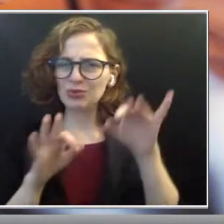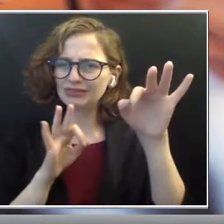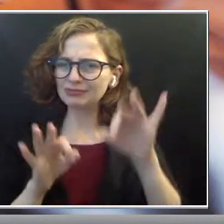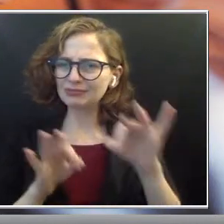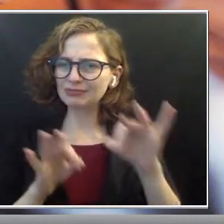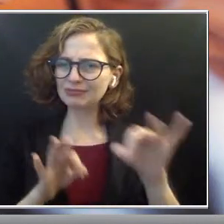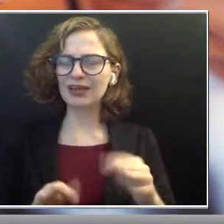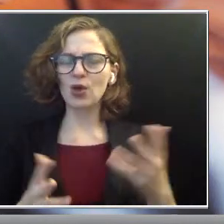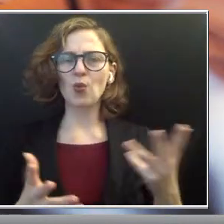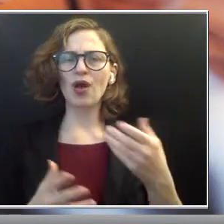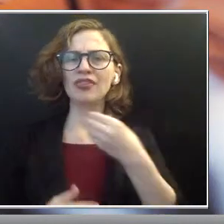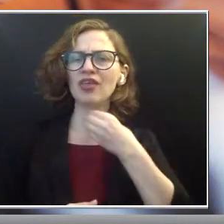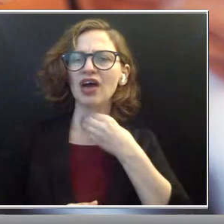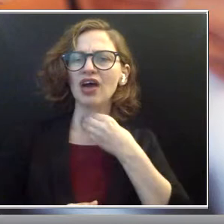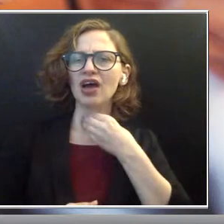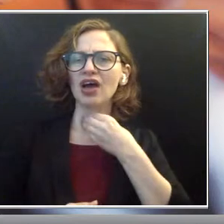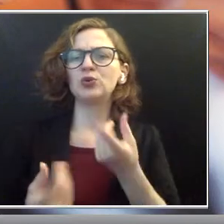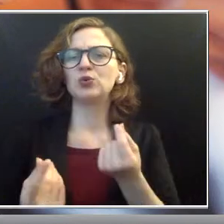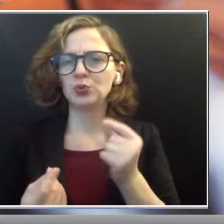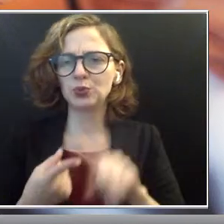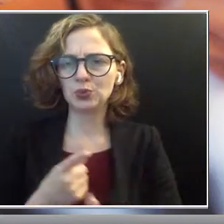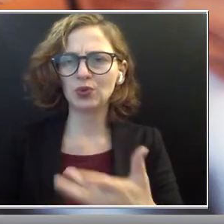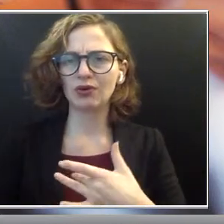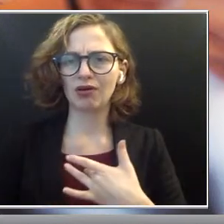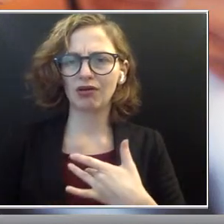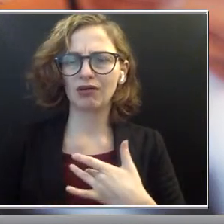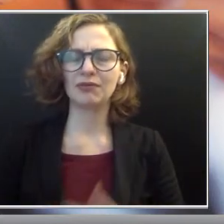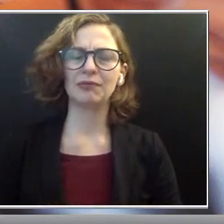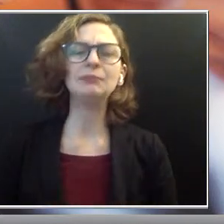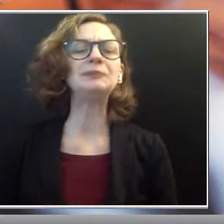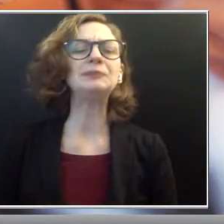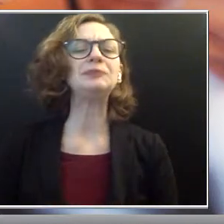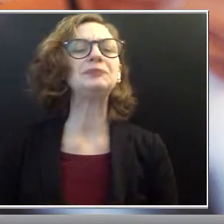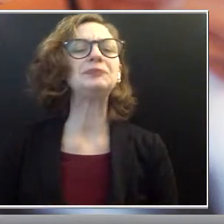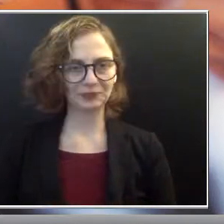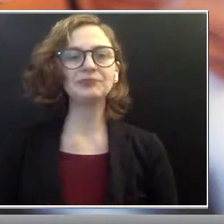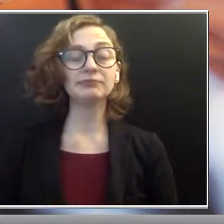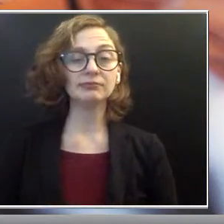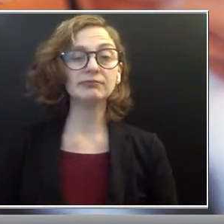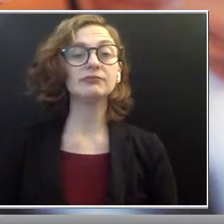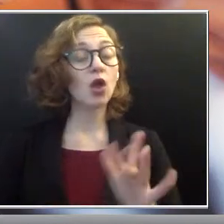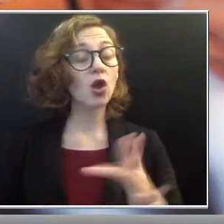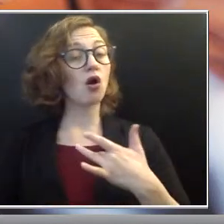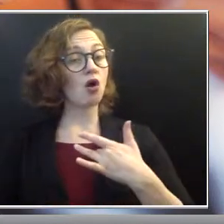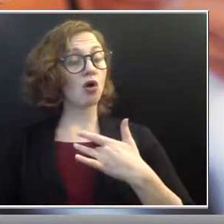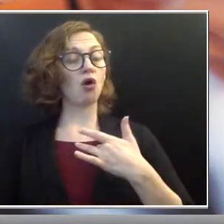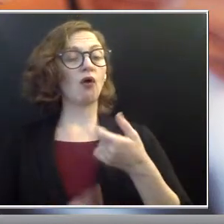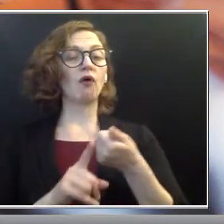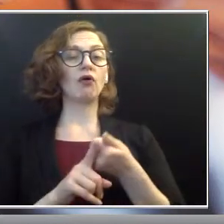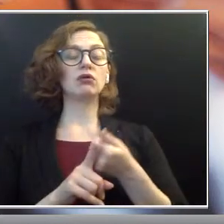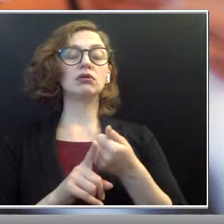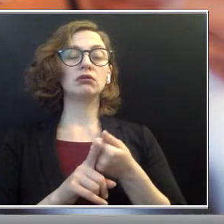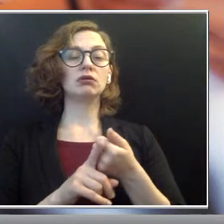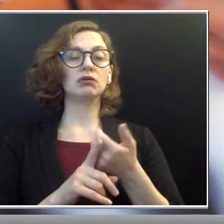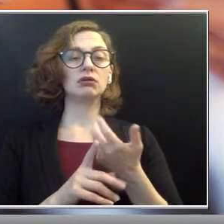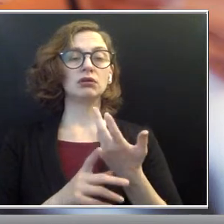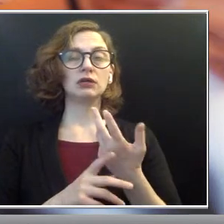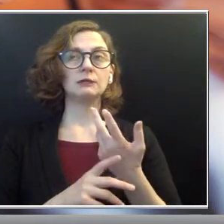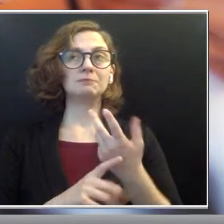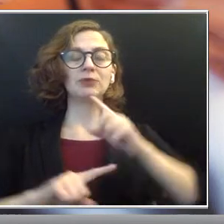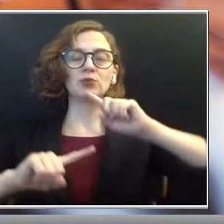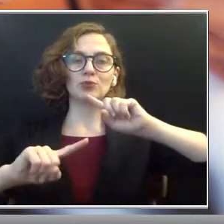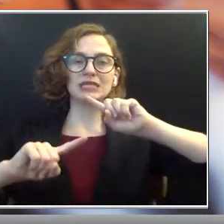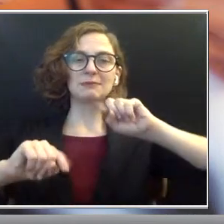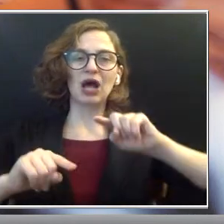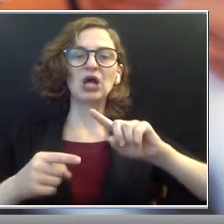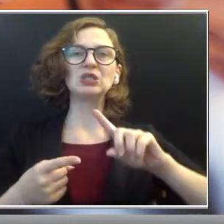heart? Absolutely, yeah. So your heart is as an organ is really, really responsive to external stimuli,